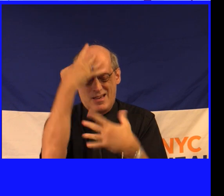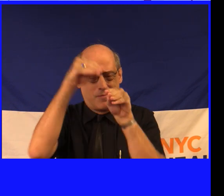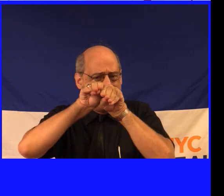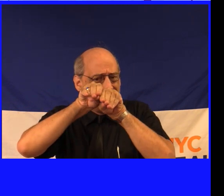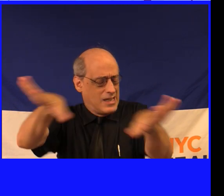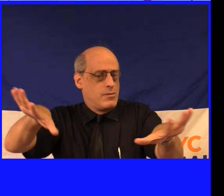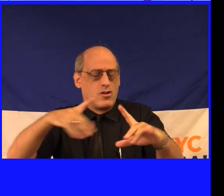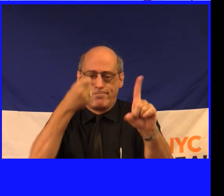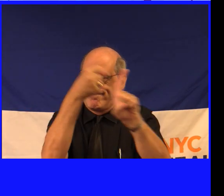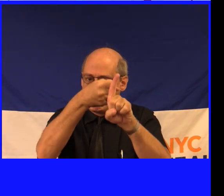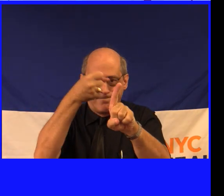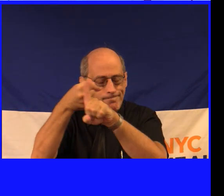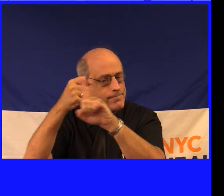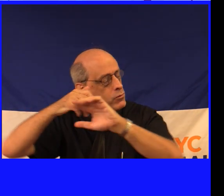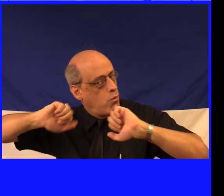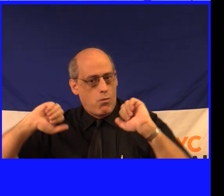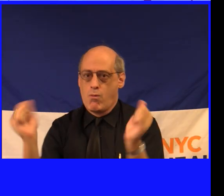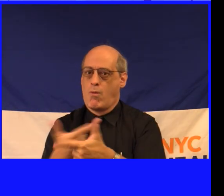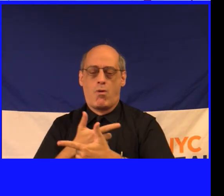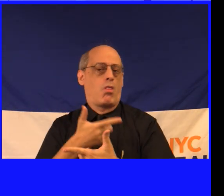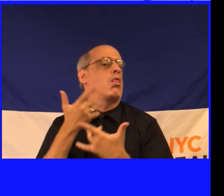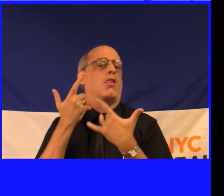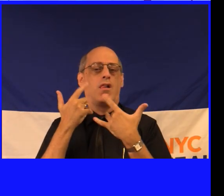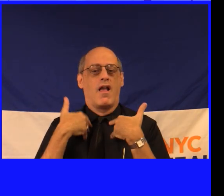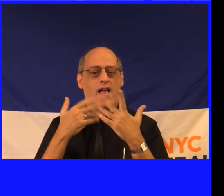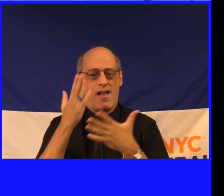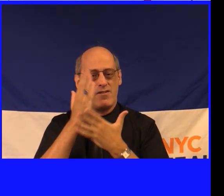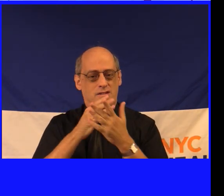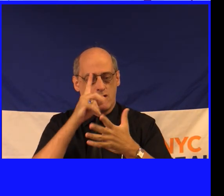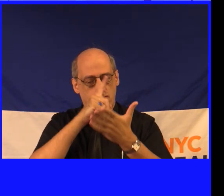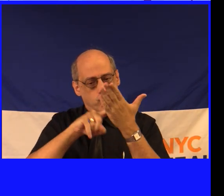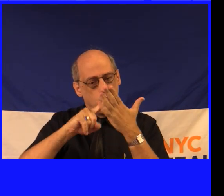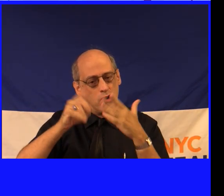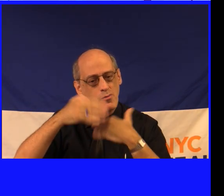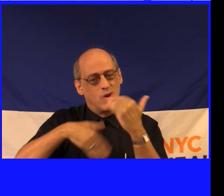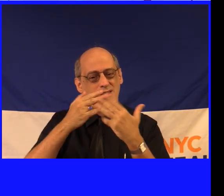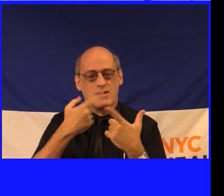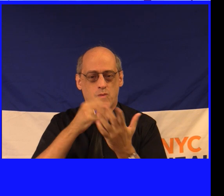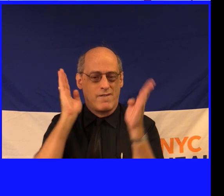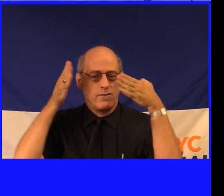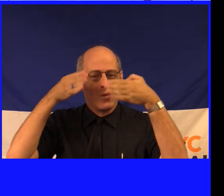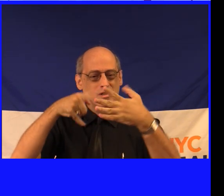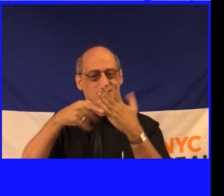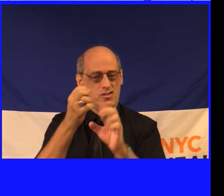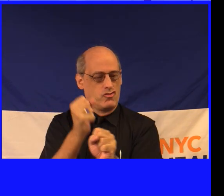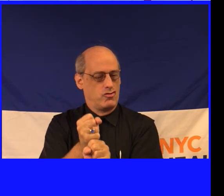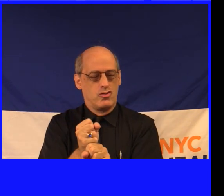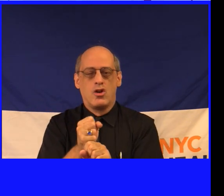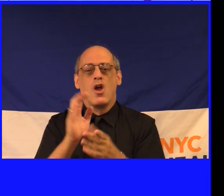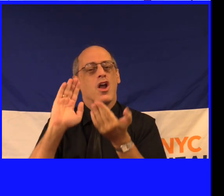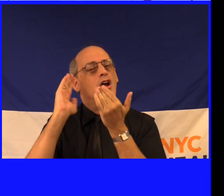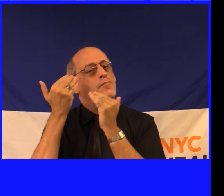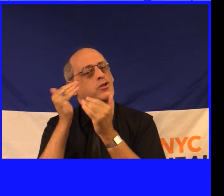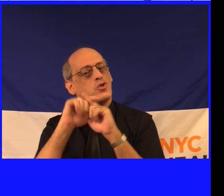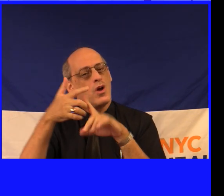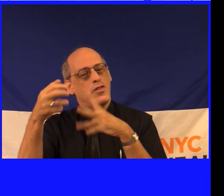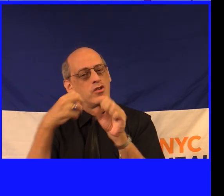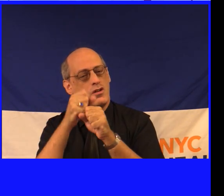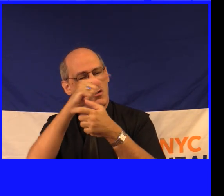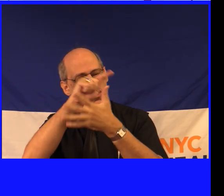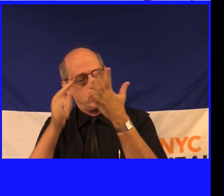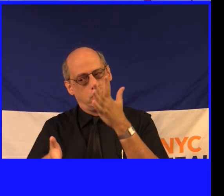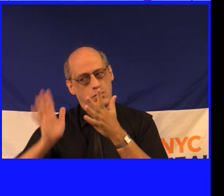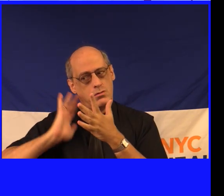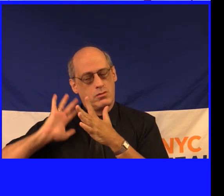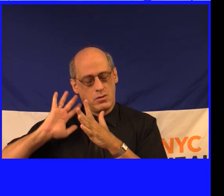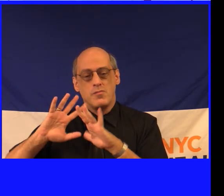impacted all of us, and there's various audit procedures that we had to focus on this year, different from other years. The one that I'll